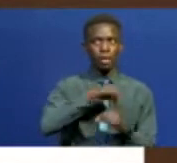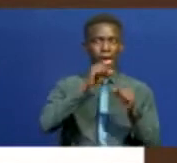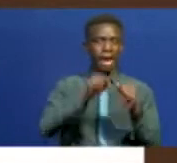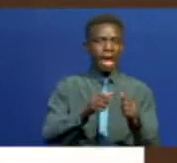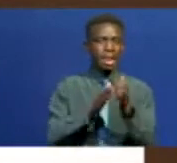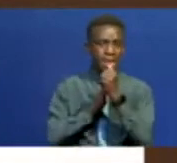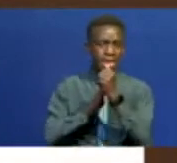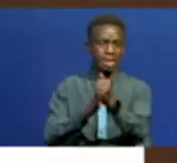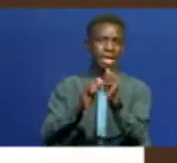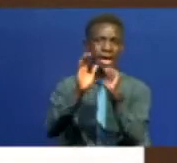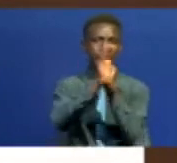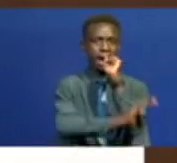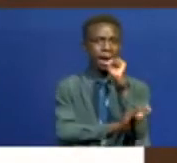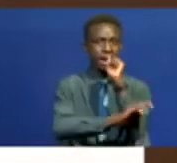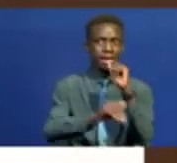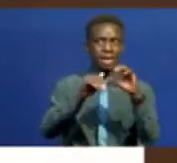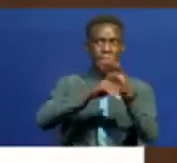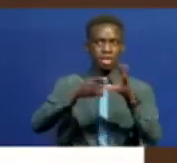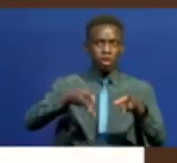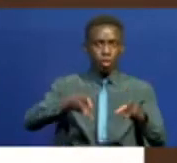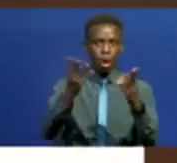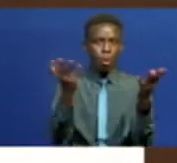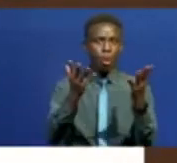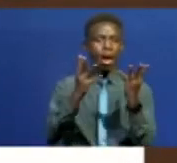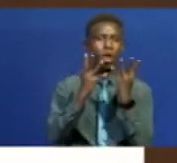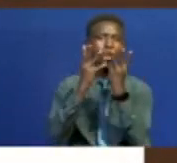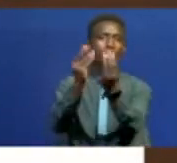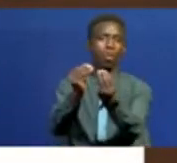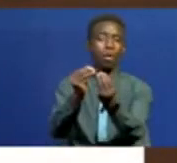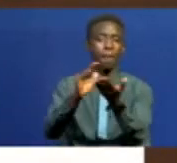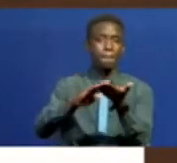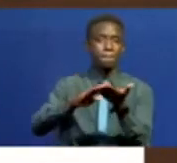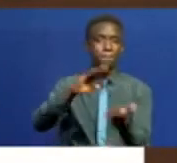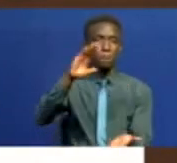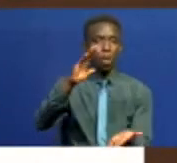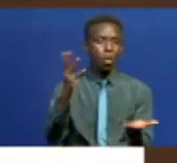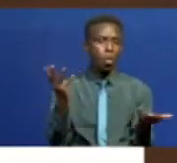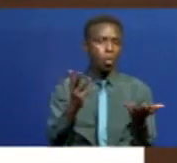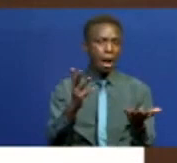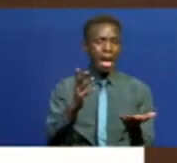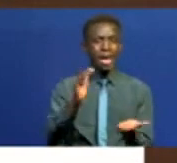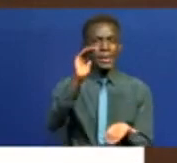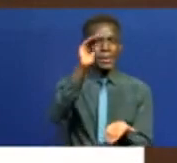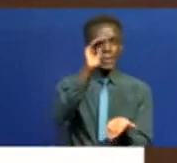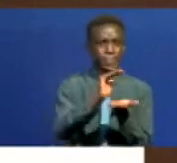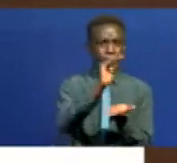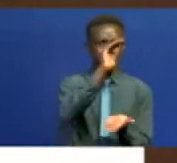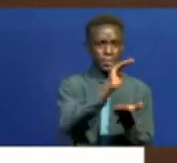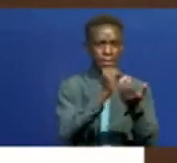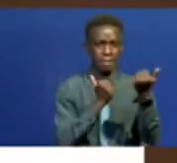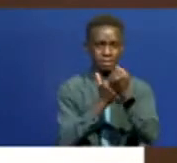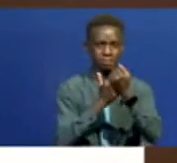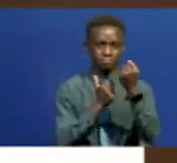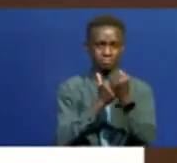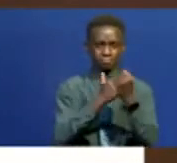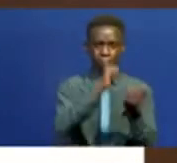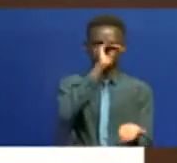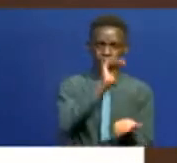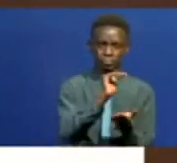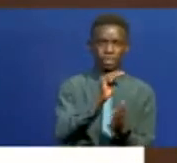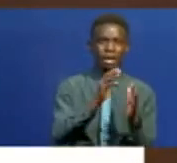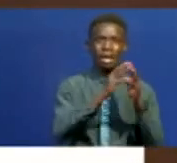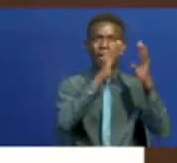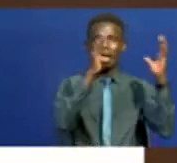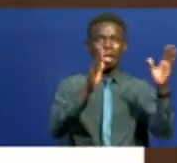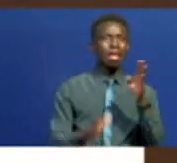the direction that was going then, of more subsidies, greater debt, more